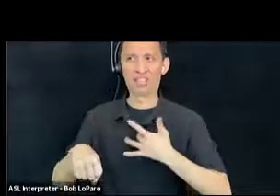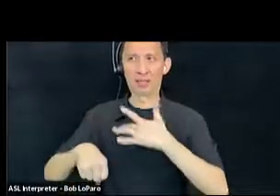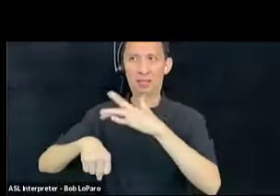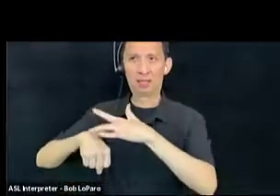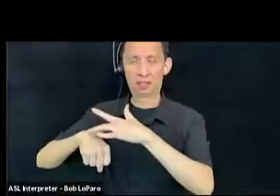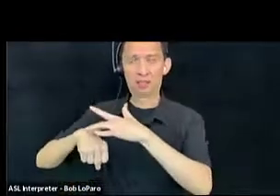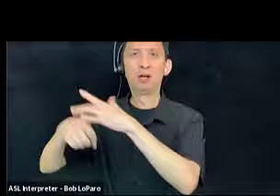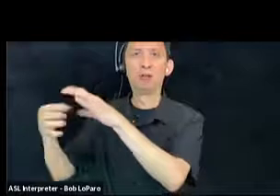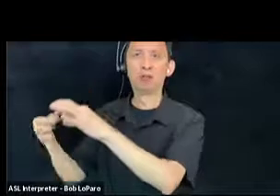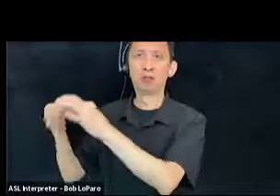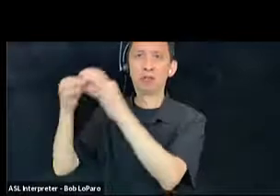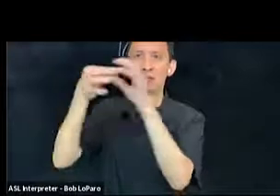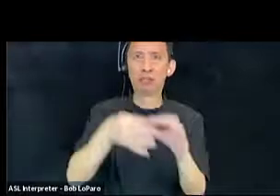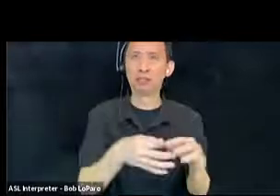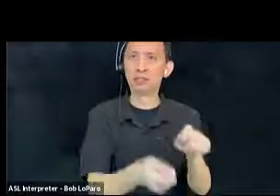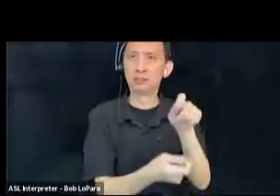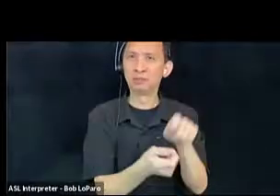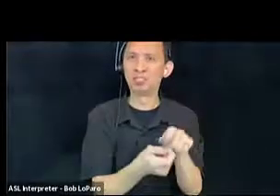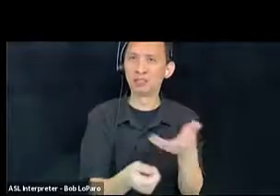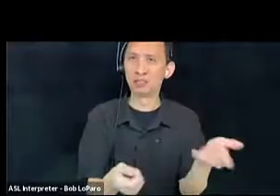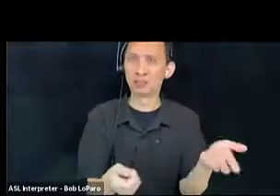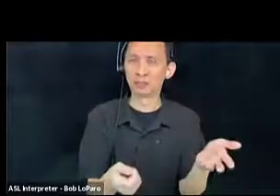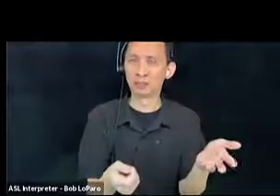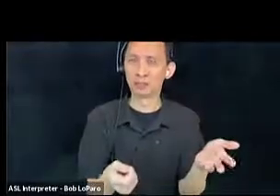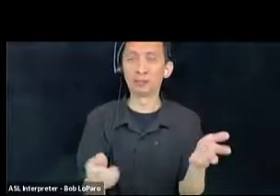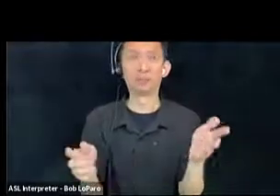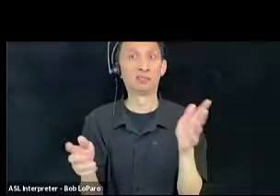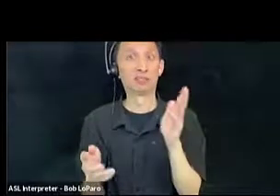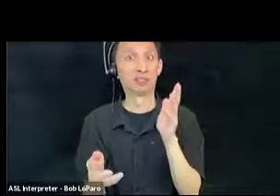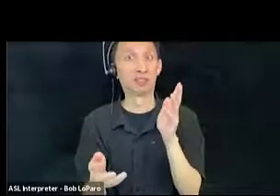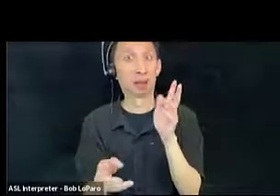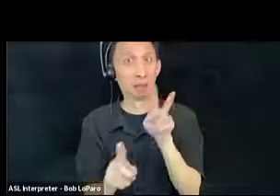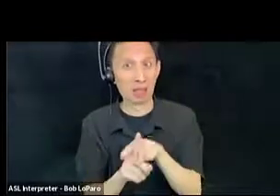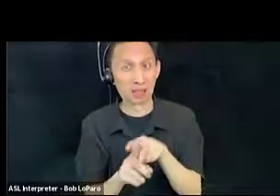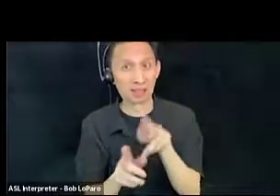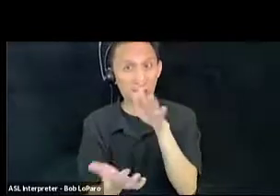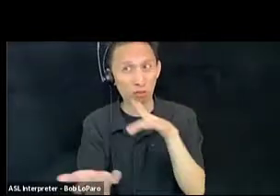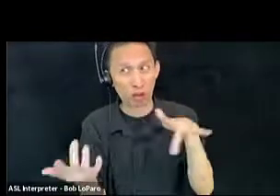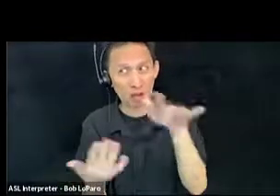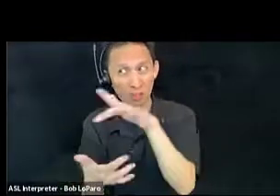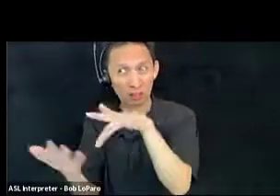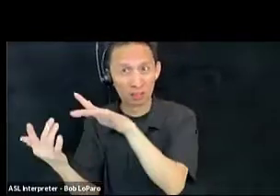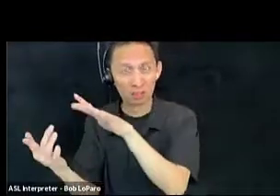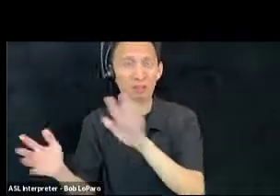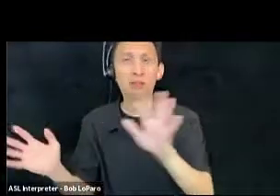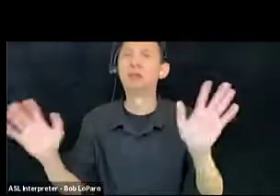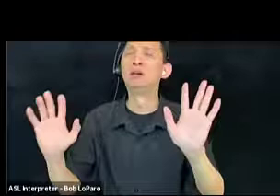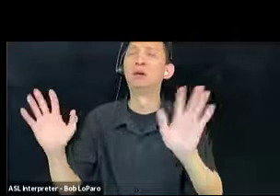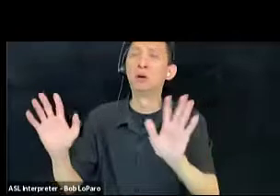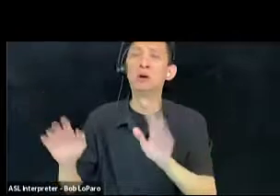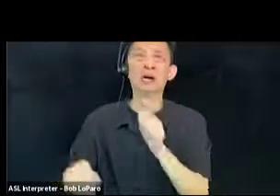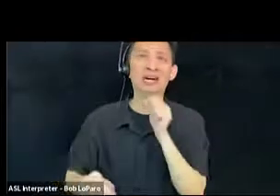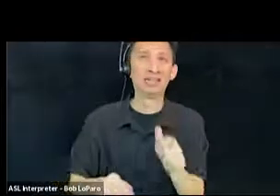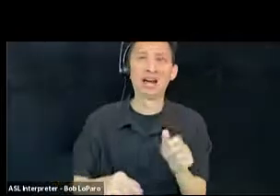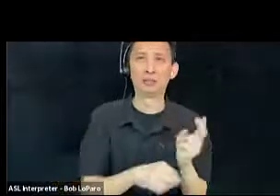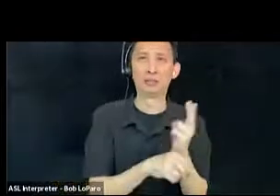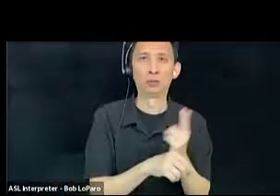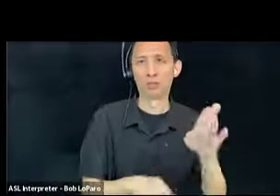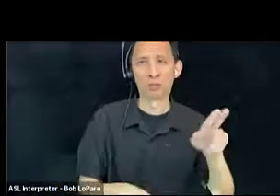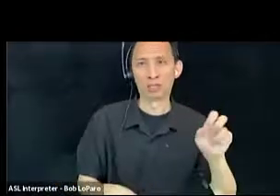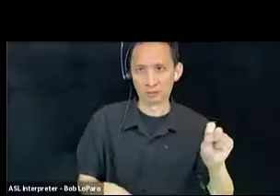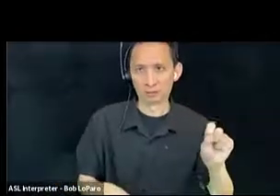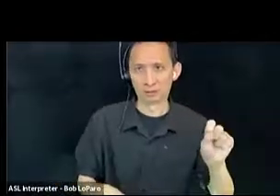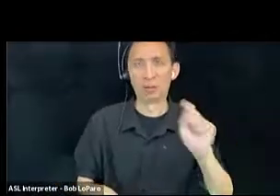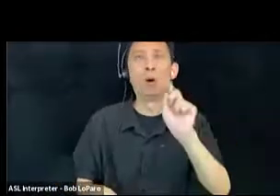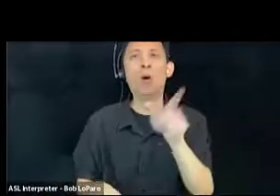mean. So if it's going to be for travel in general, we may not say this is your bus symbol. But if it is only